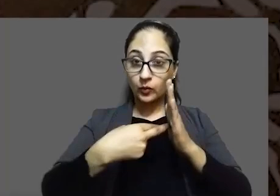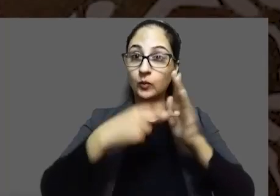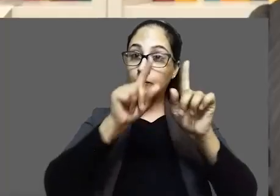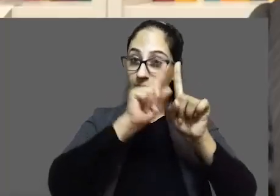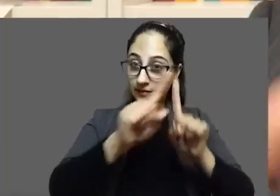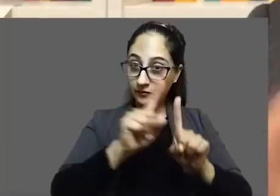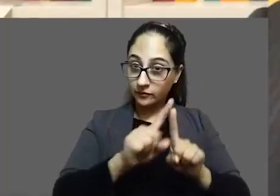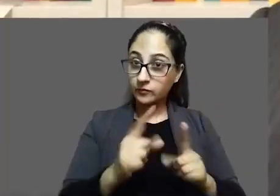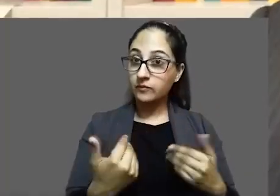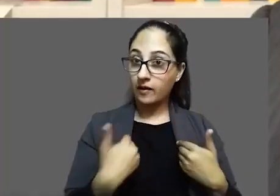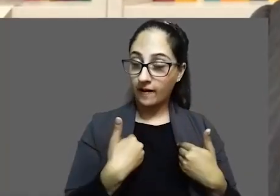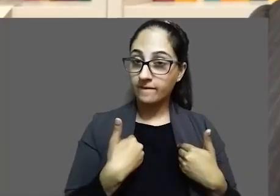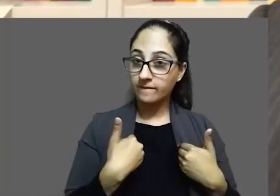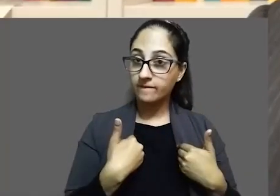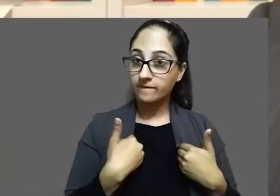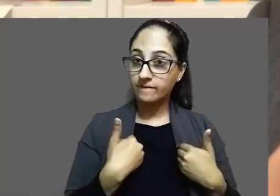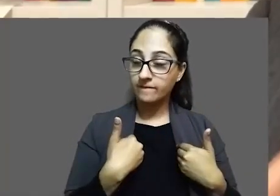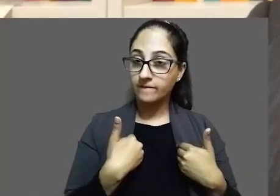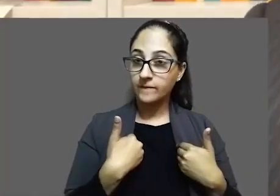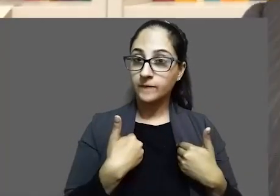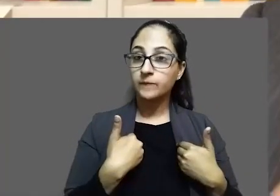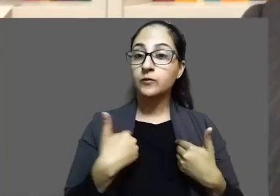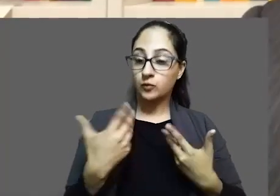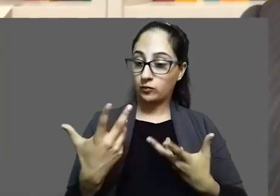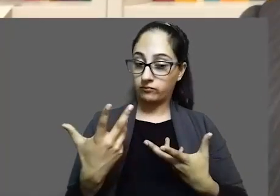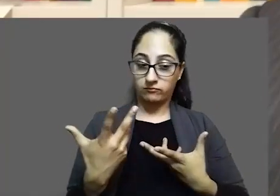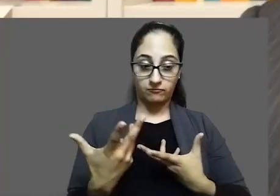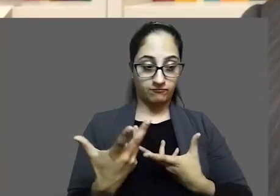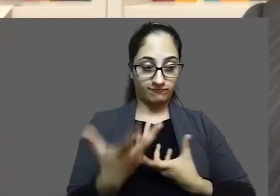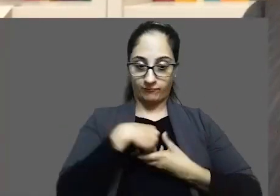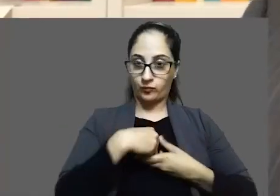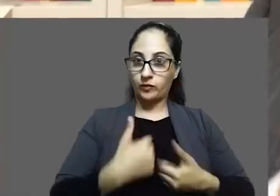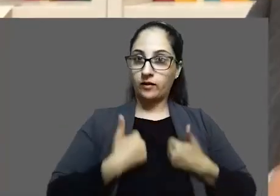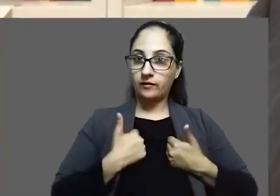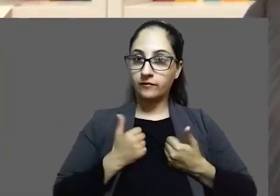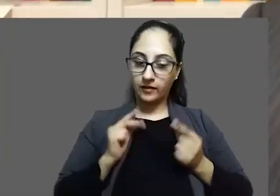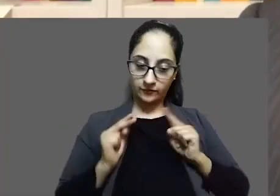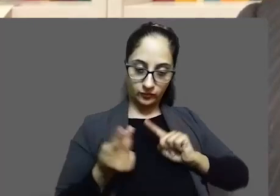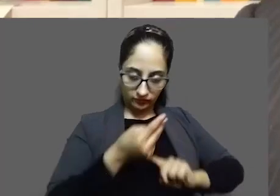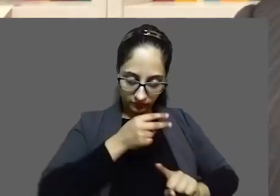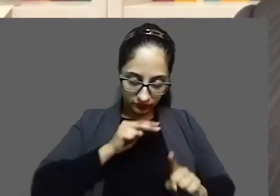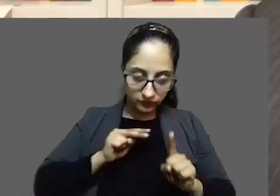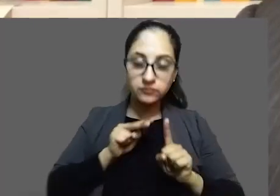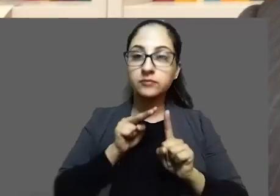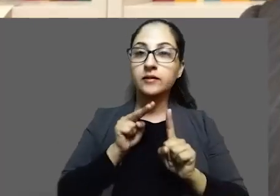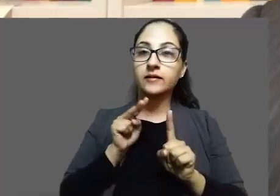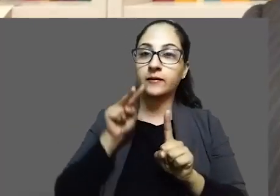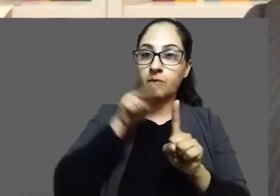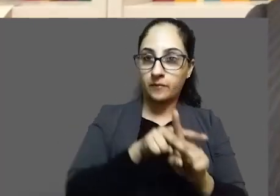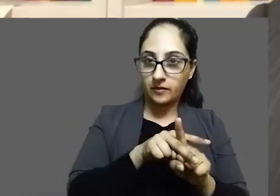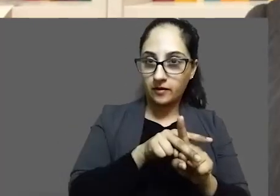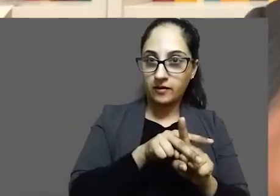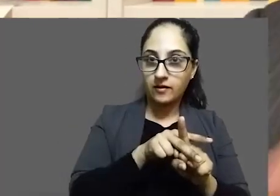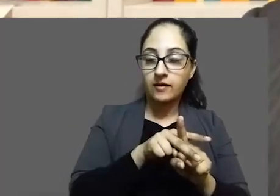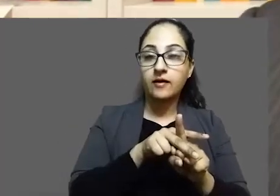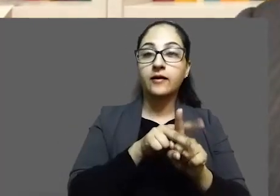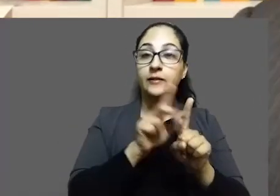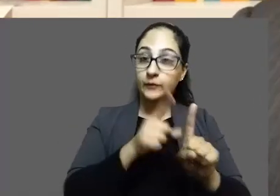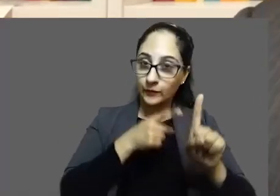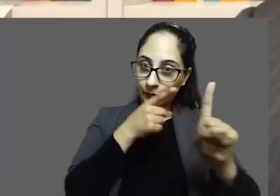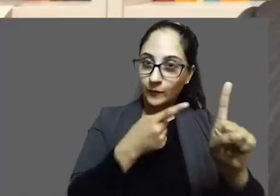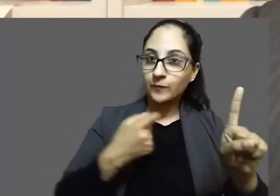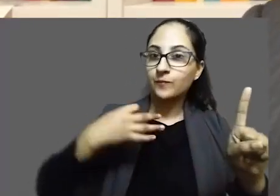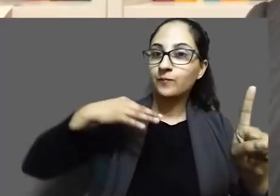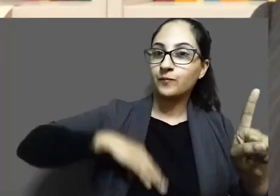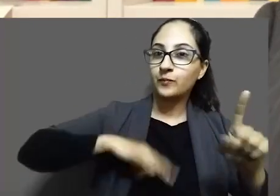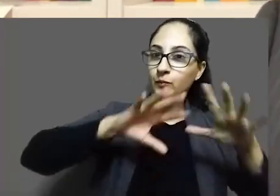adapt and transform into our own context and turn into something more meaningful. But in addition to these stories, we have wonderful